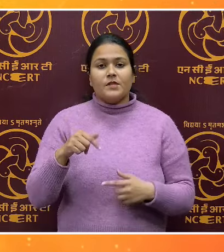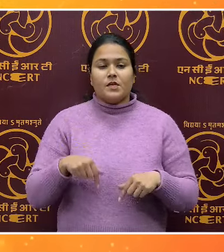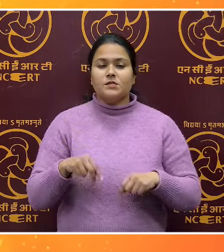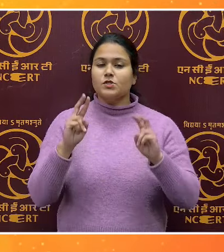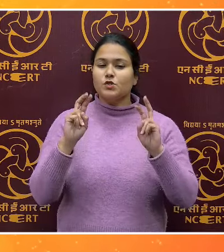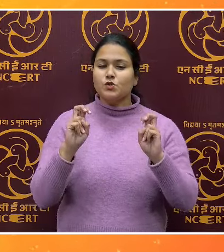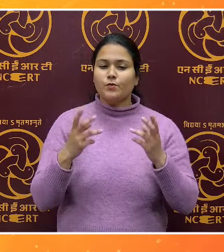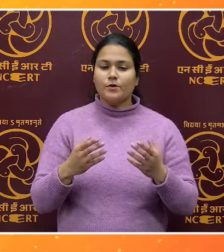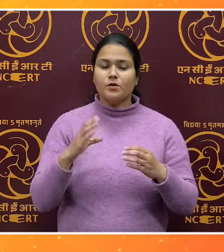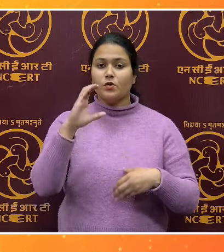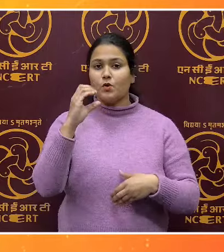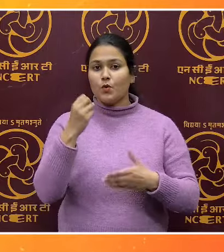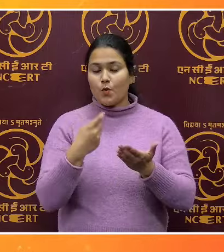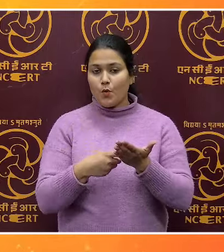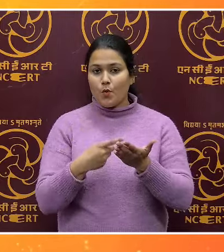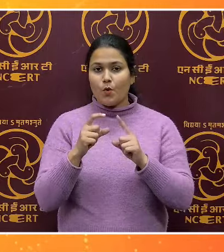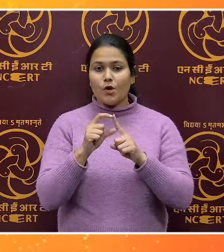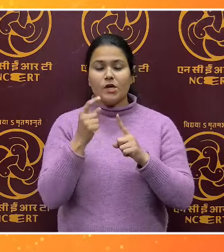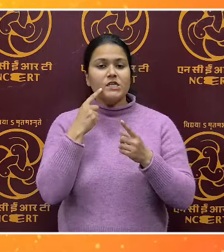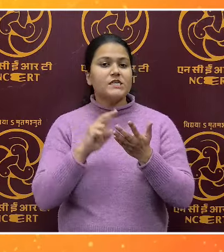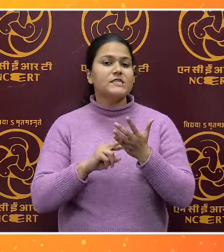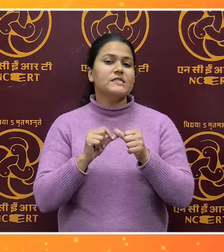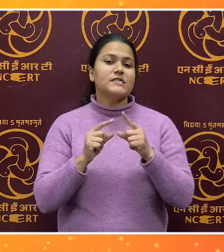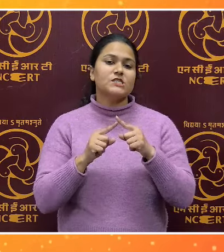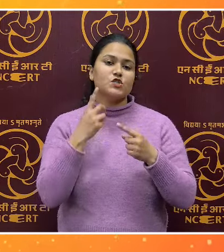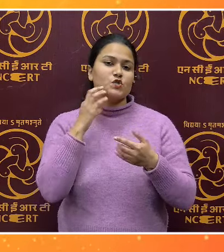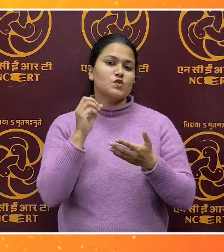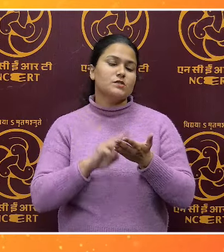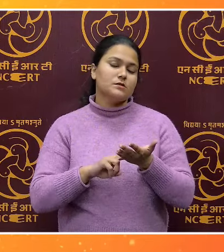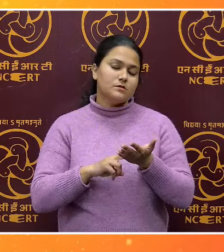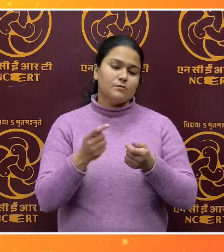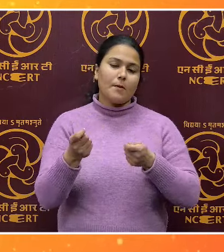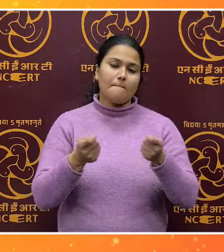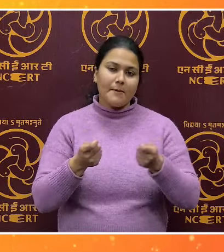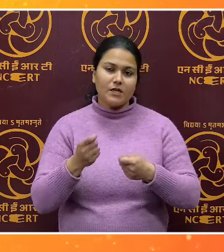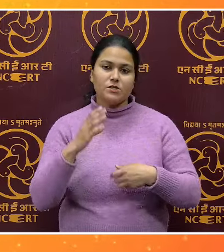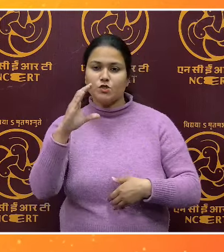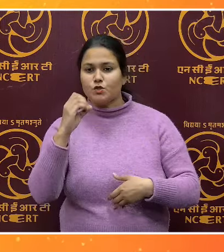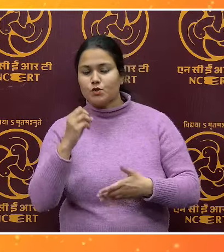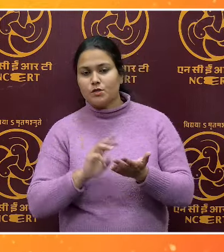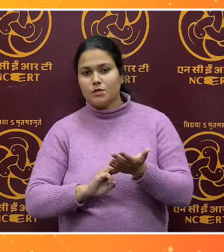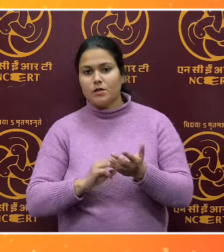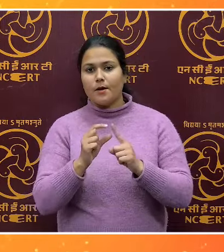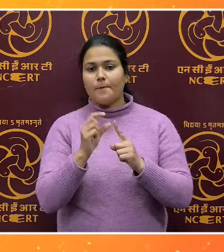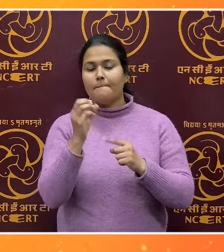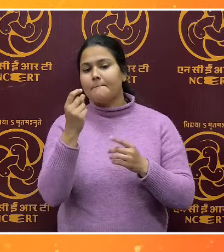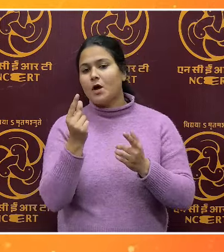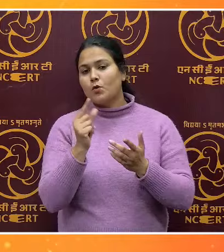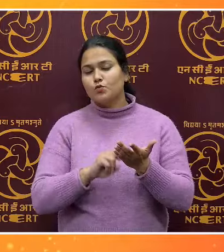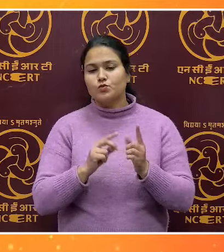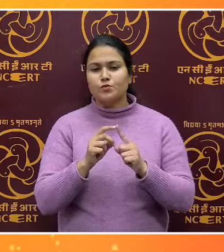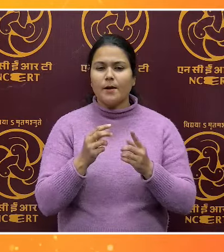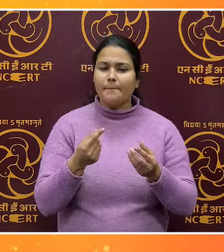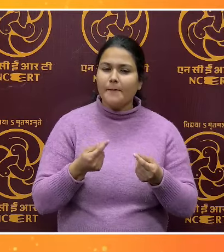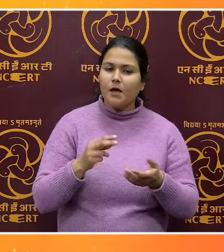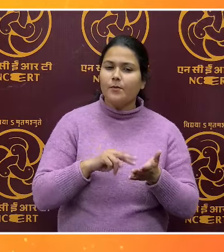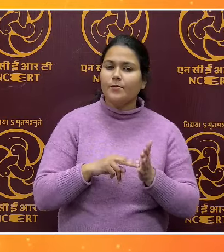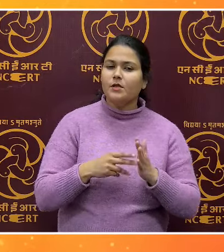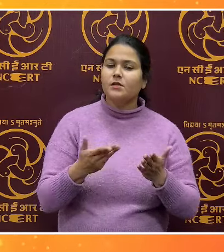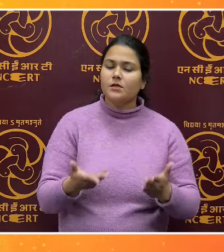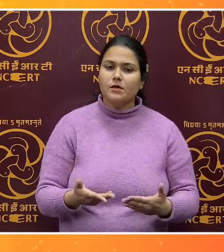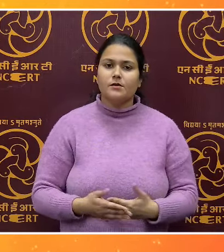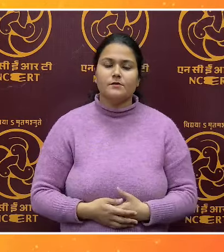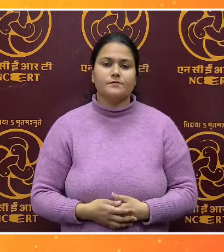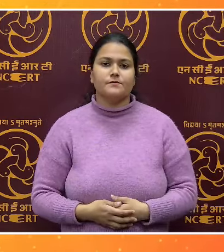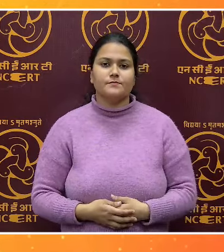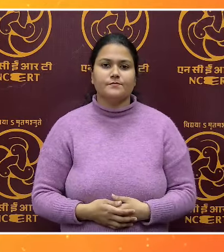topic, coordination compounds, and let's just begin with the simple definition of this title, coordination compounds. Sir, would you like to tell us